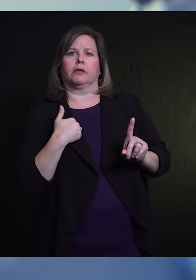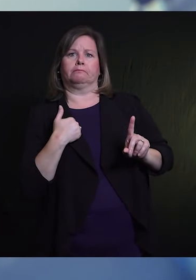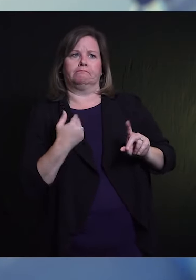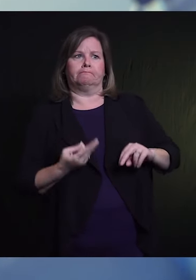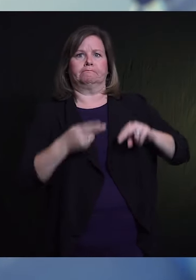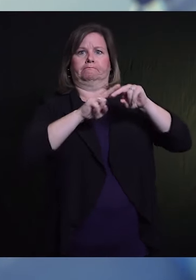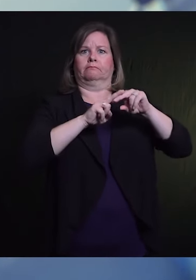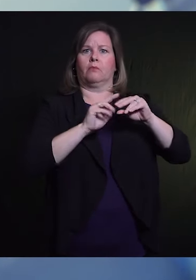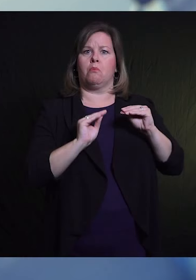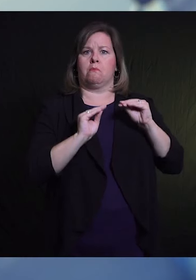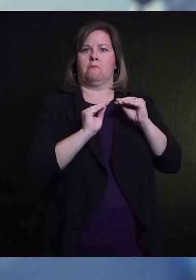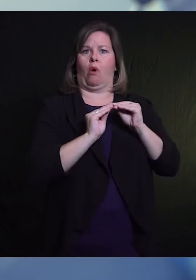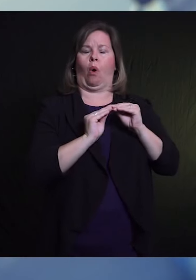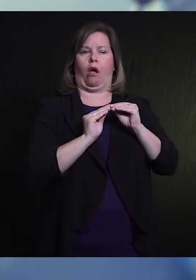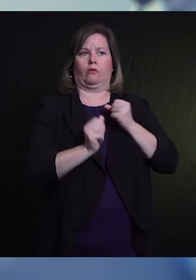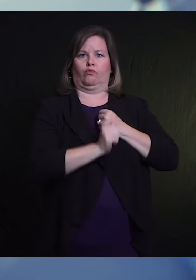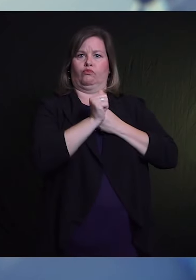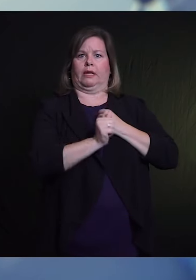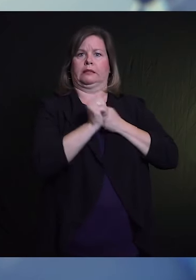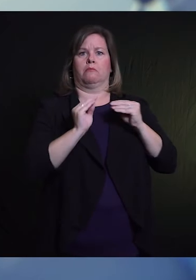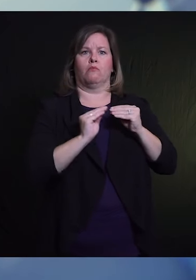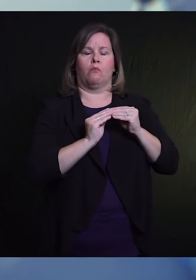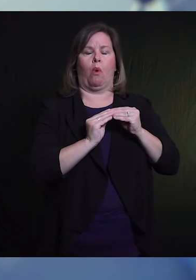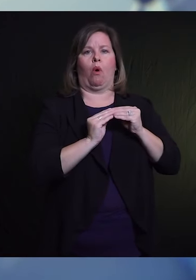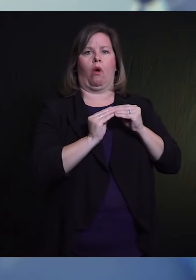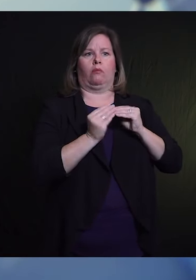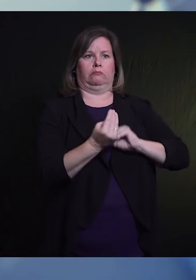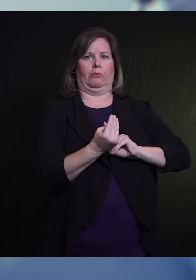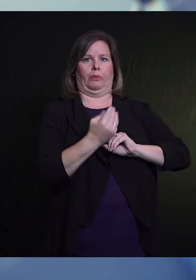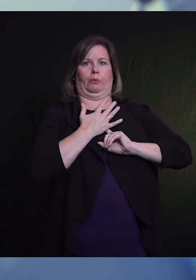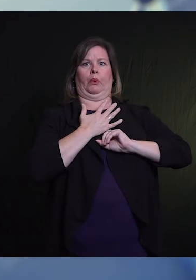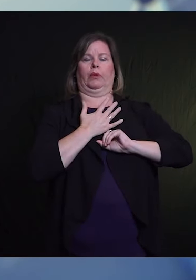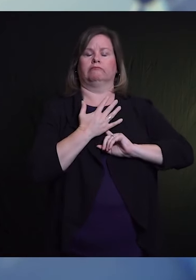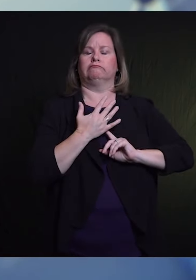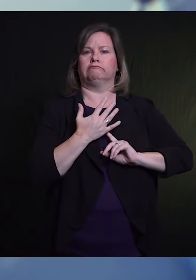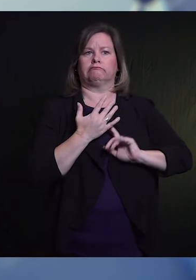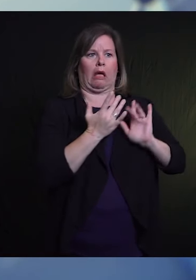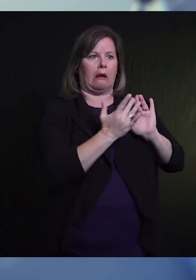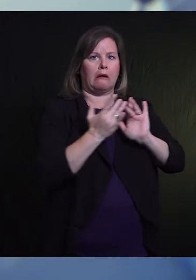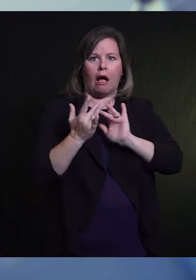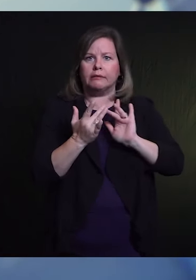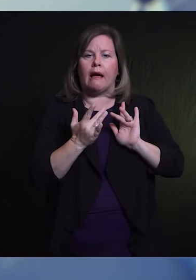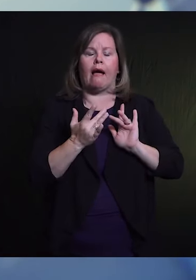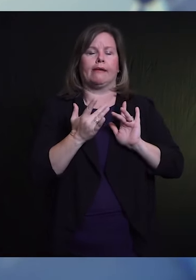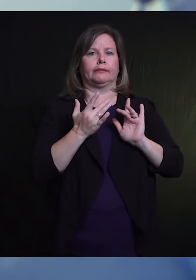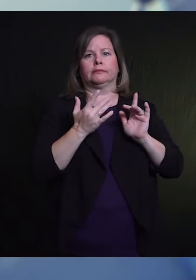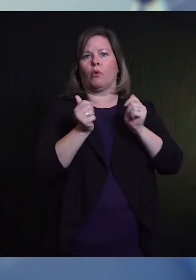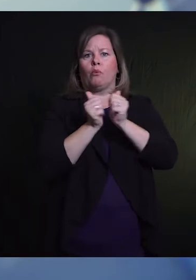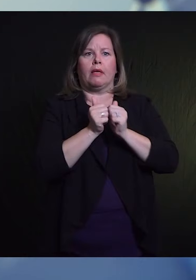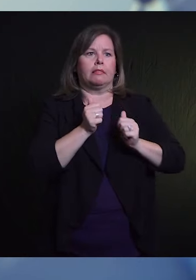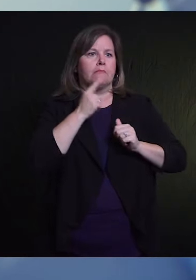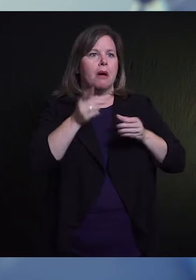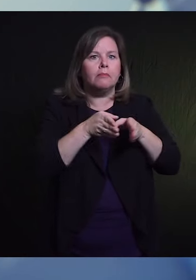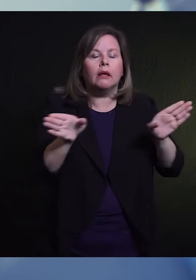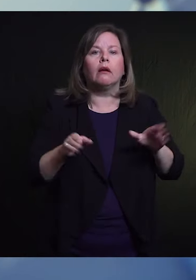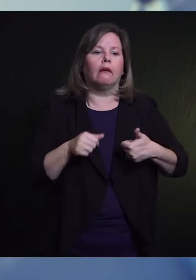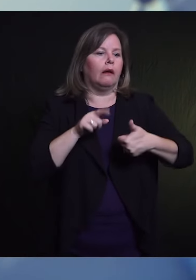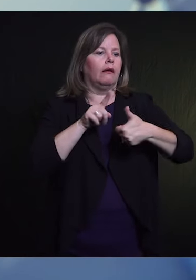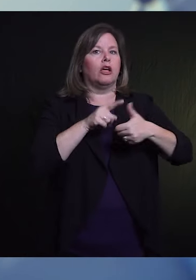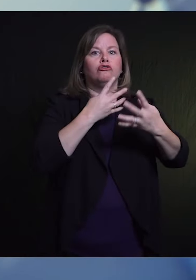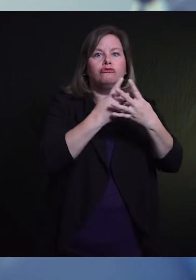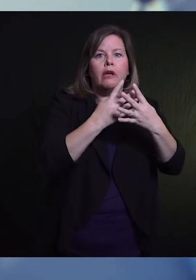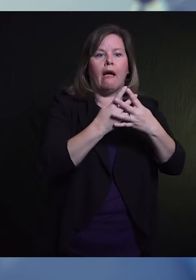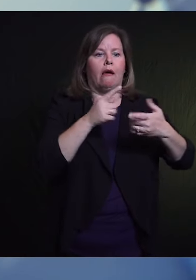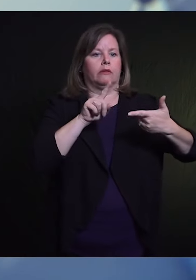of repeat close contact with the public. So places like jails, homeless shelters, nursing homes, assisted